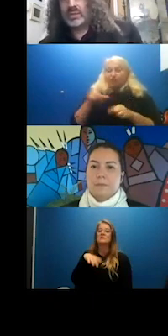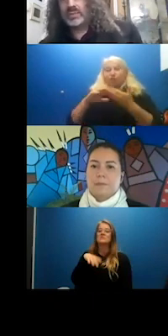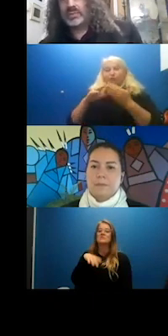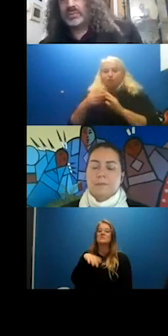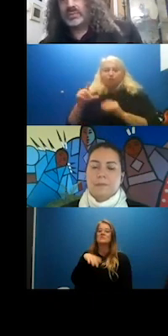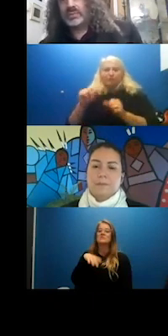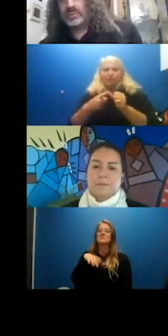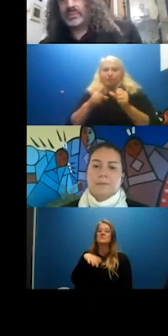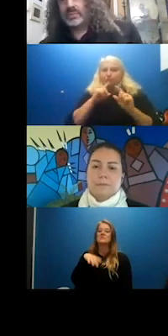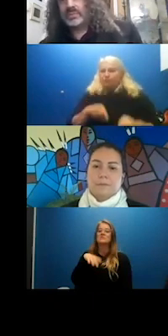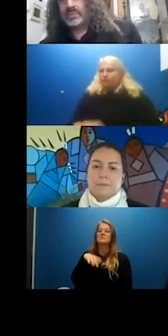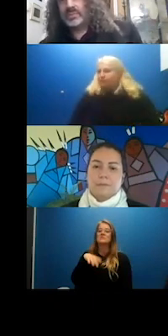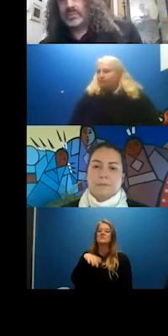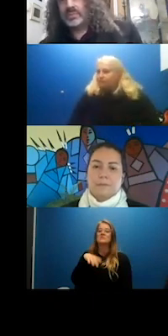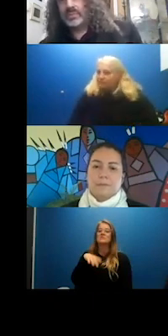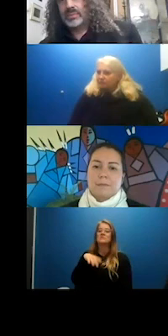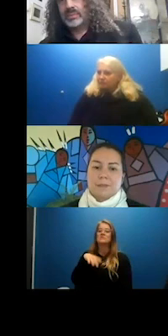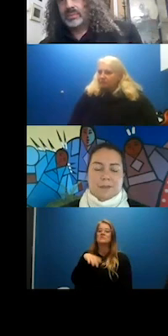response.